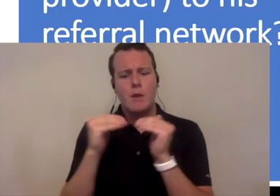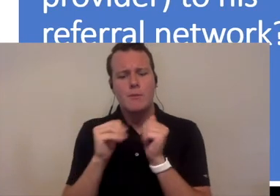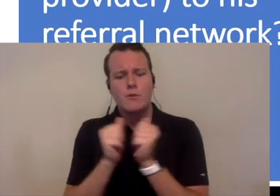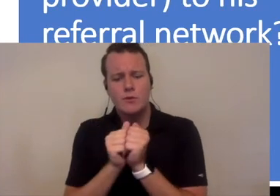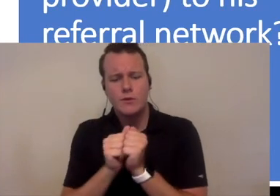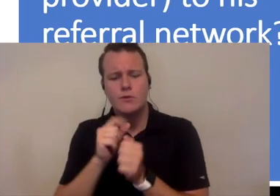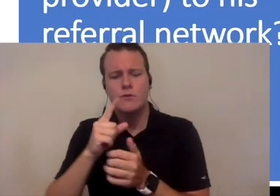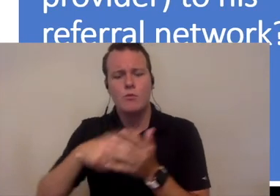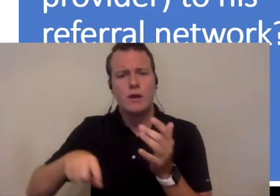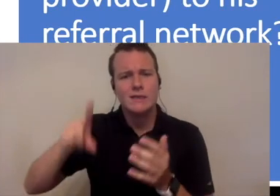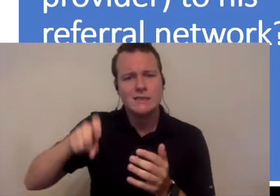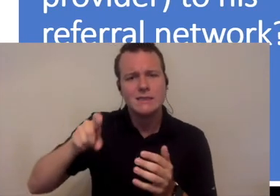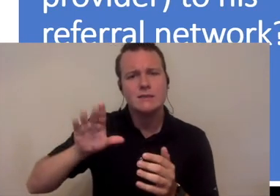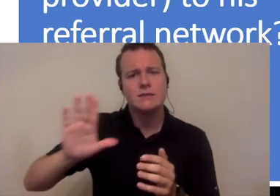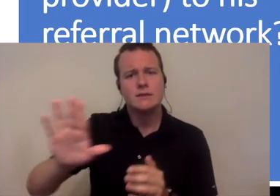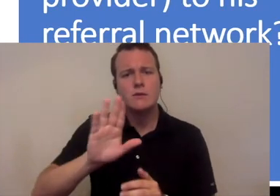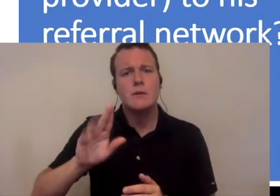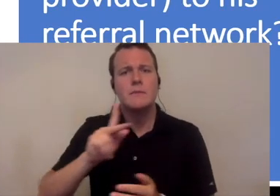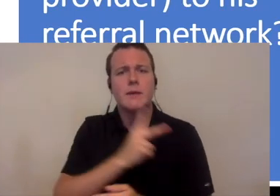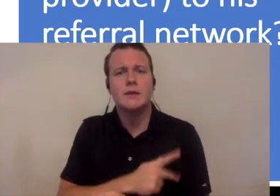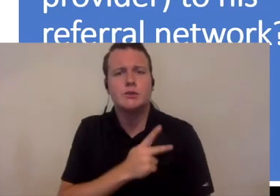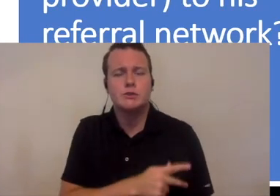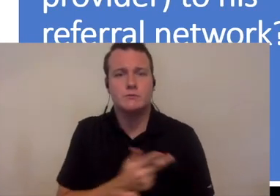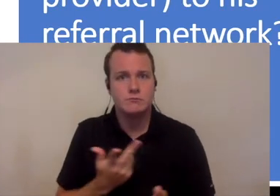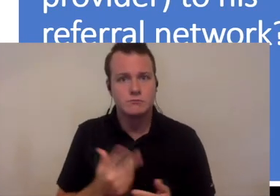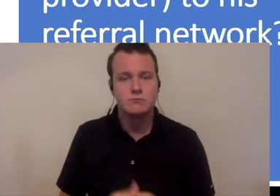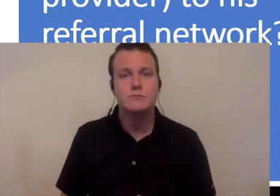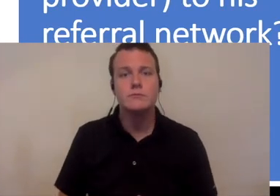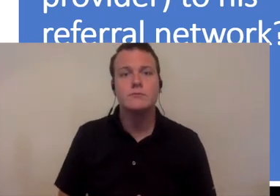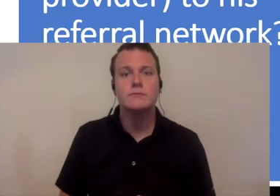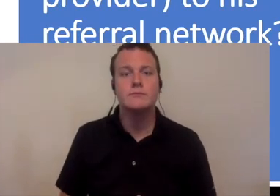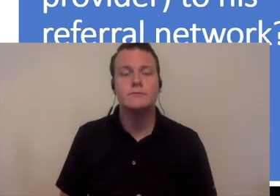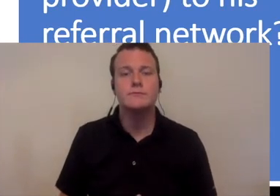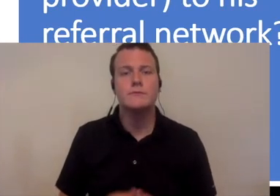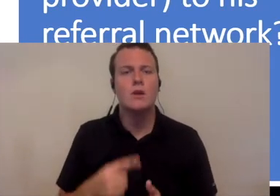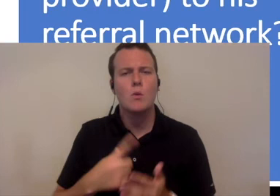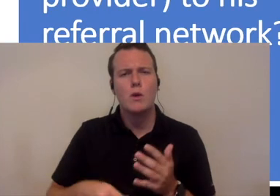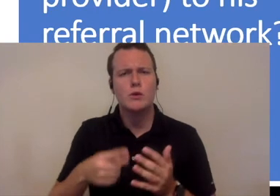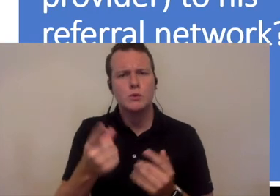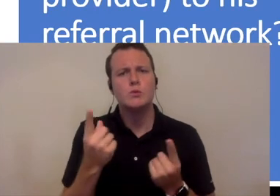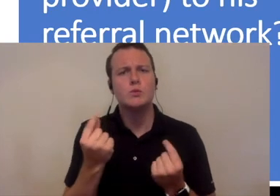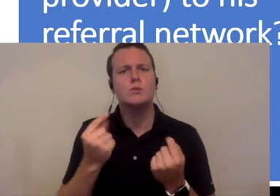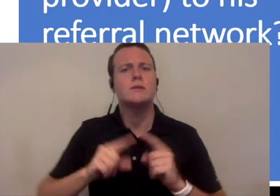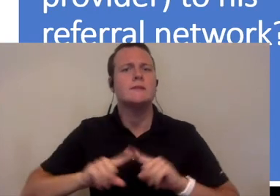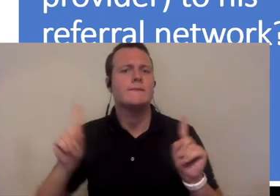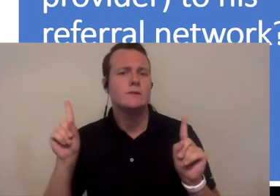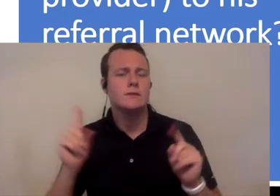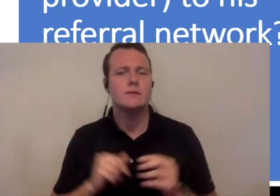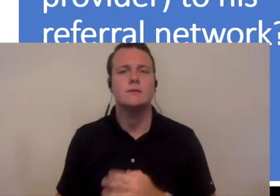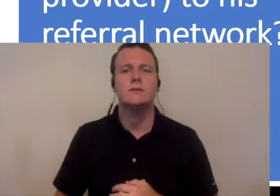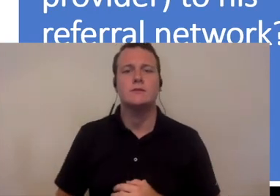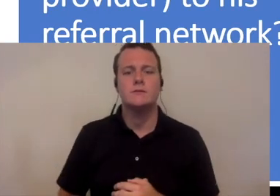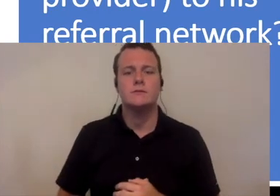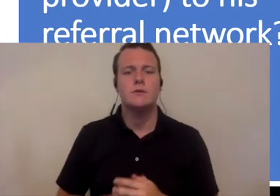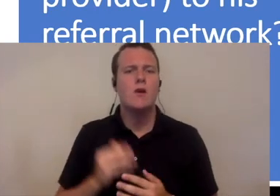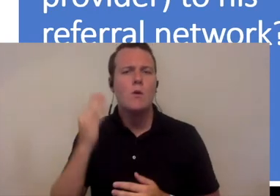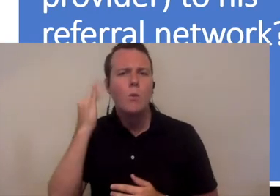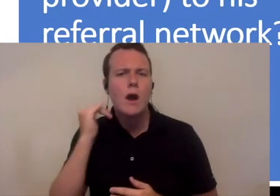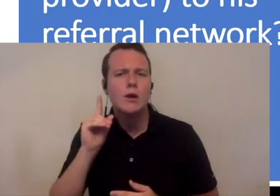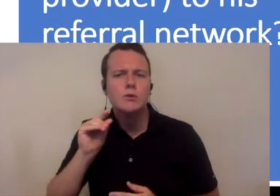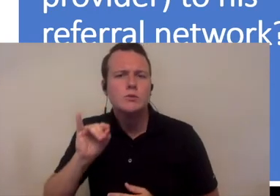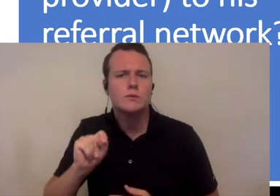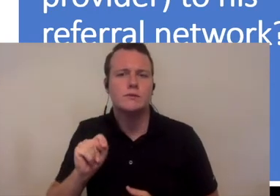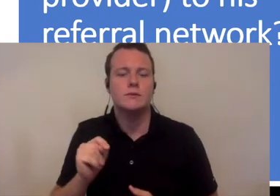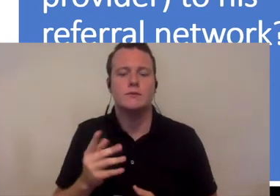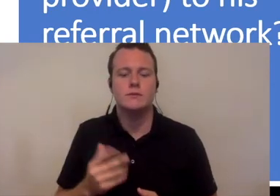know, what is it that you do differently? They want to know, and why do you do this? And what's it going to